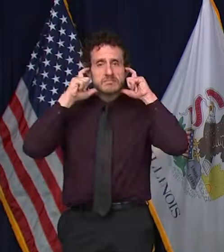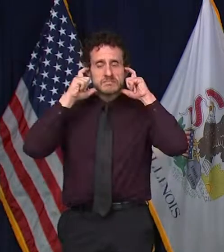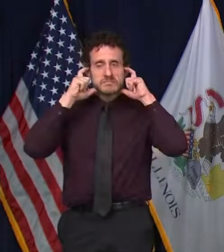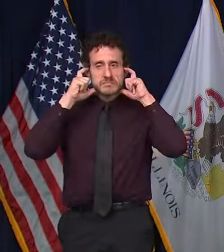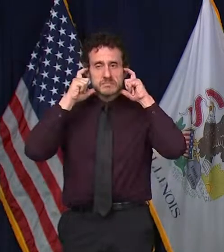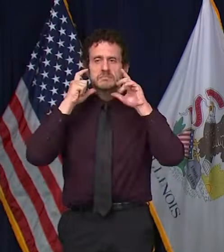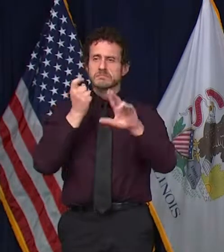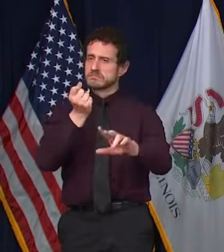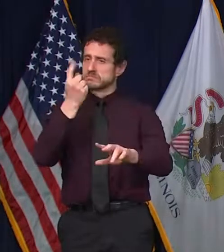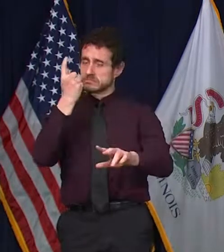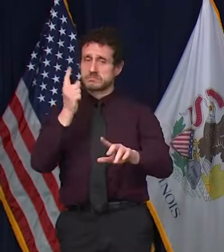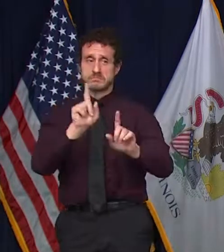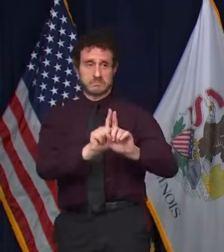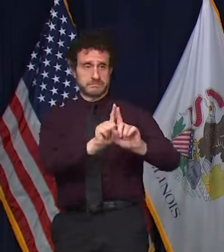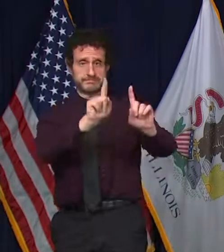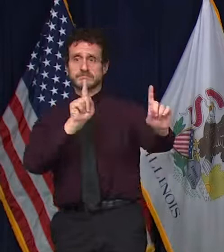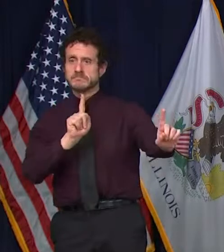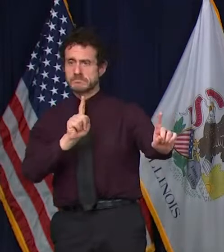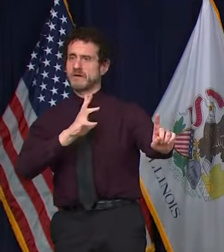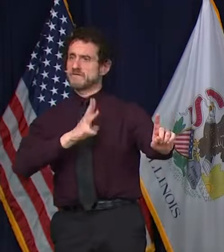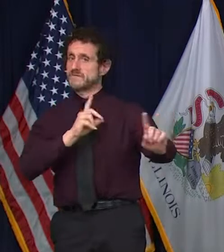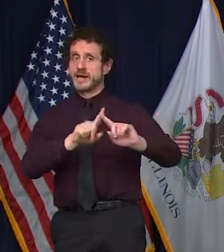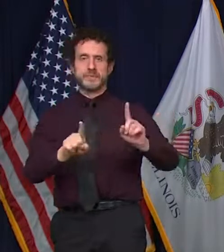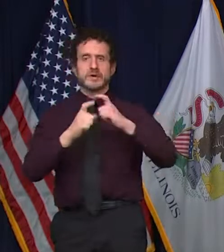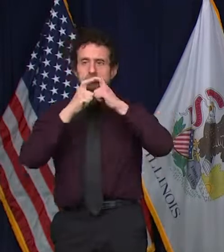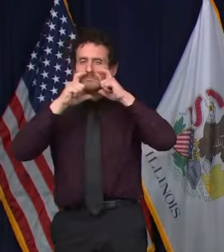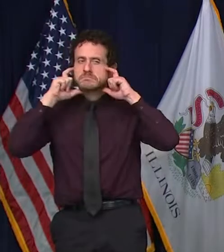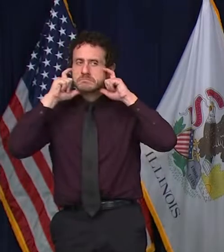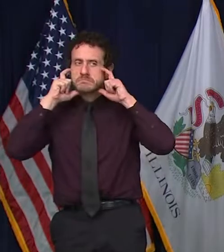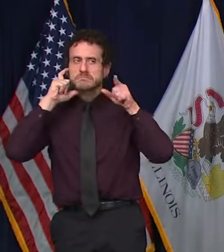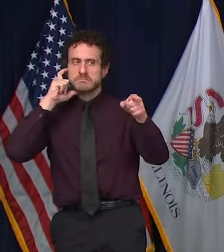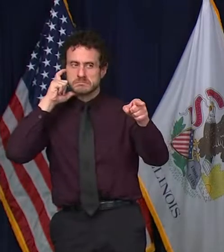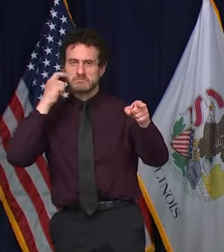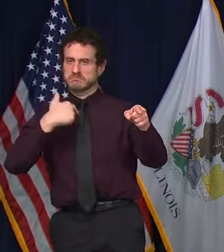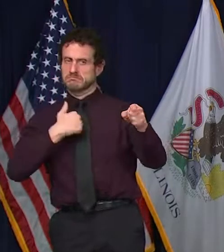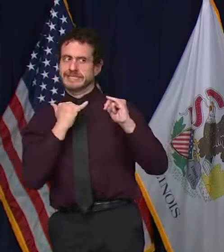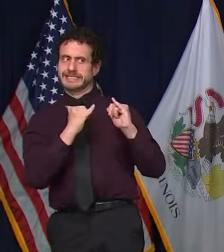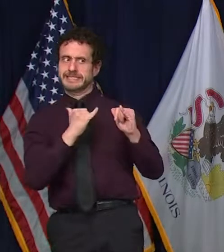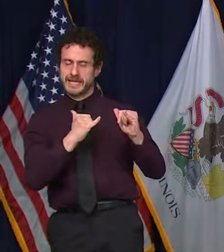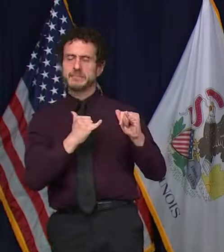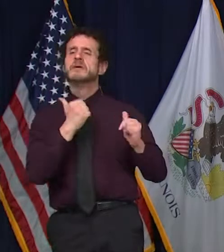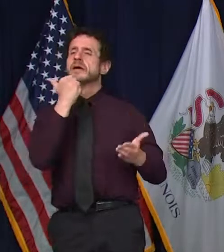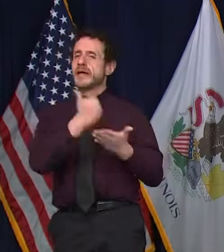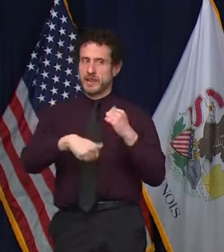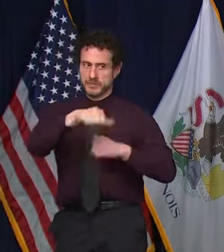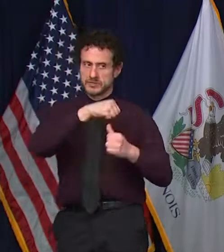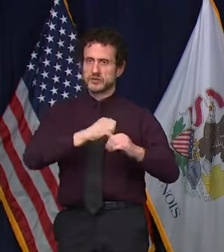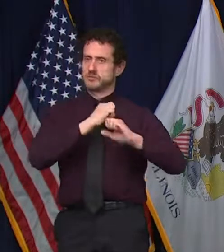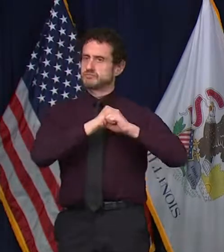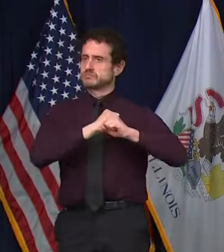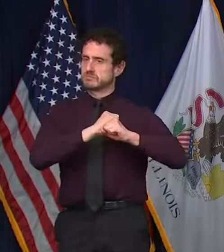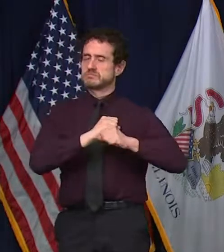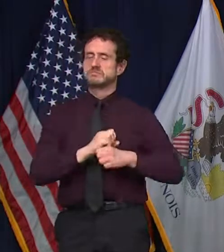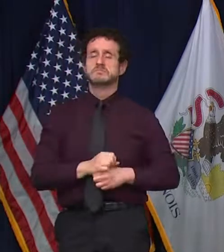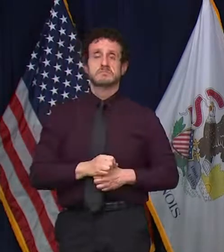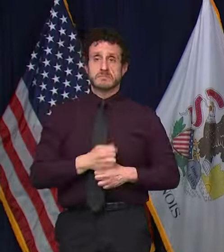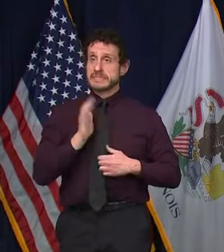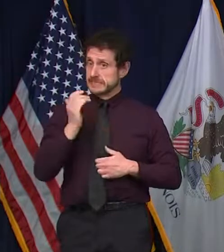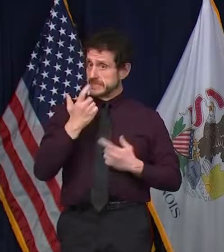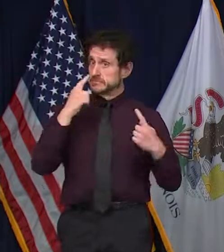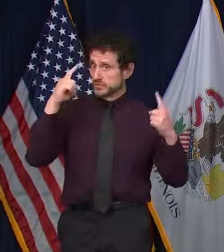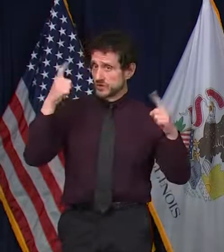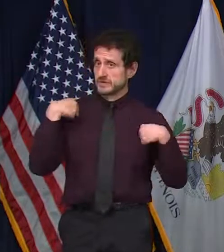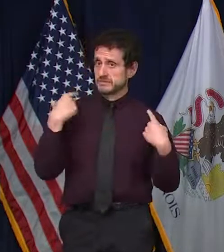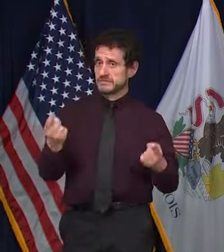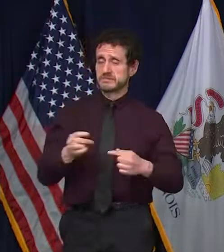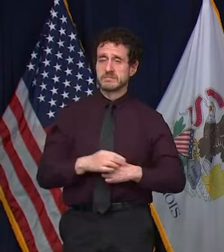face coverings can make all the difference in protecting each other. And it appears to be working. Since we implemented